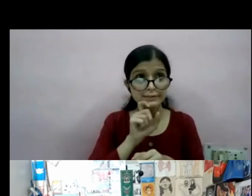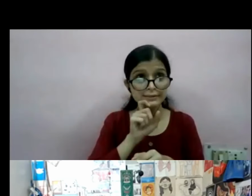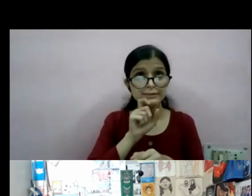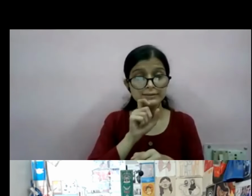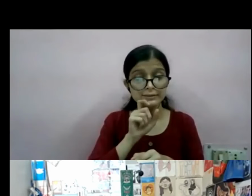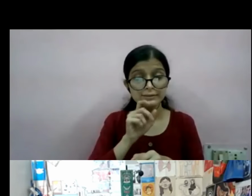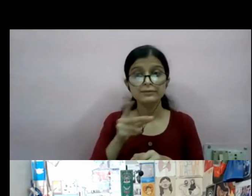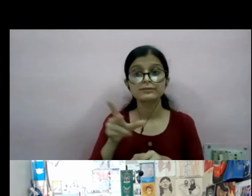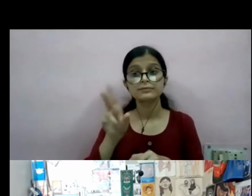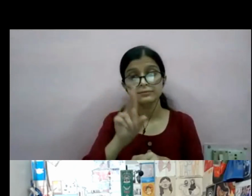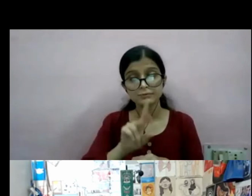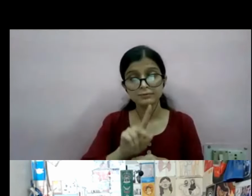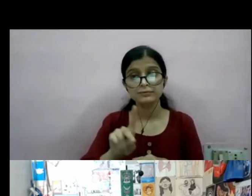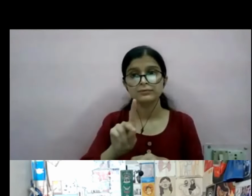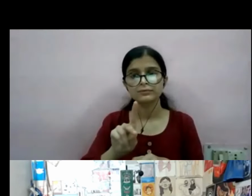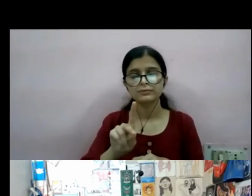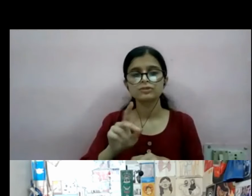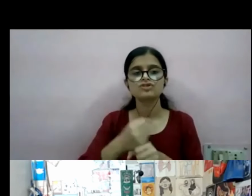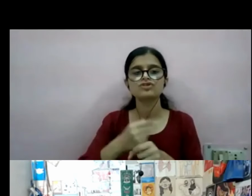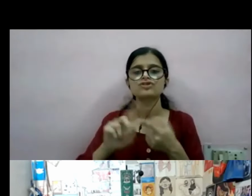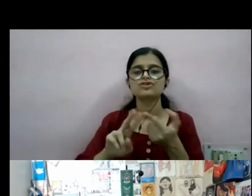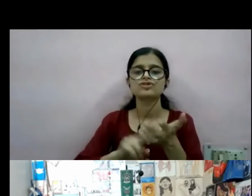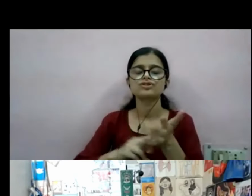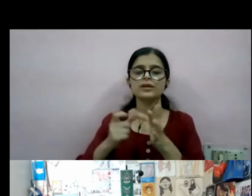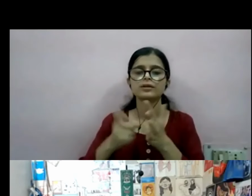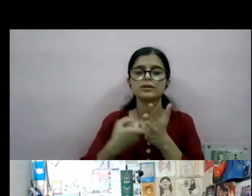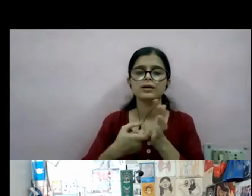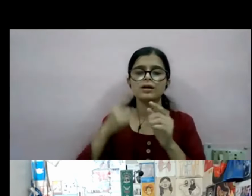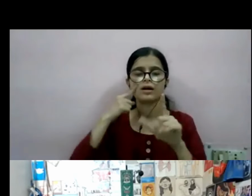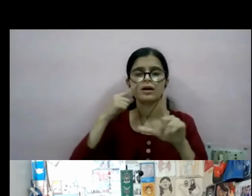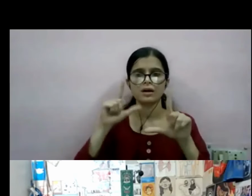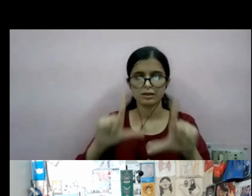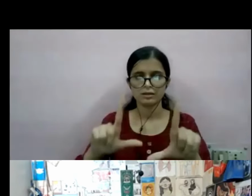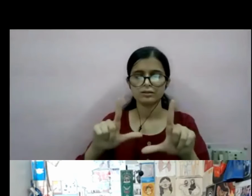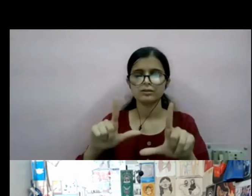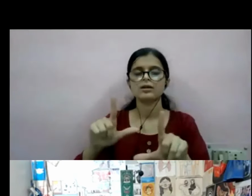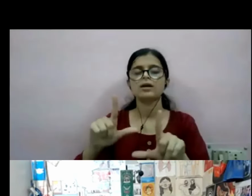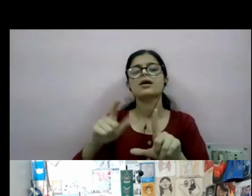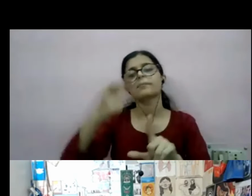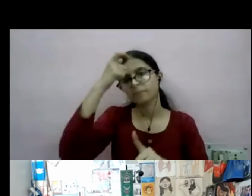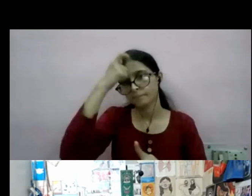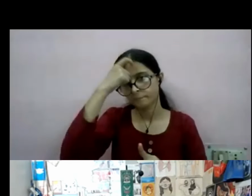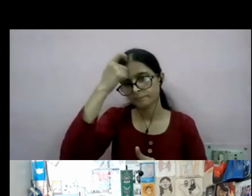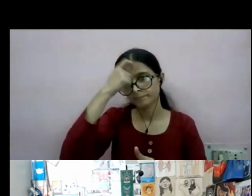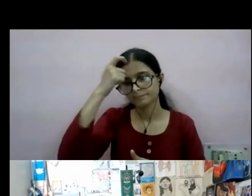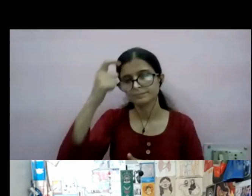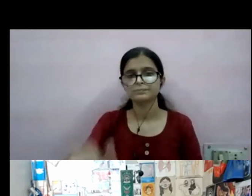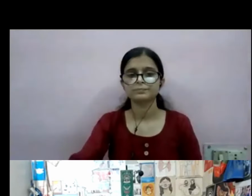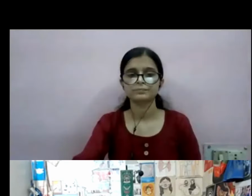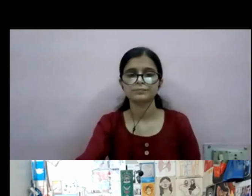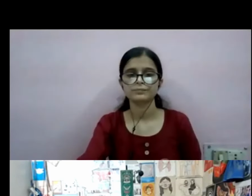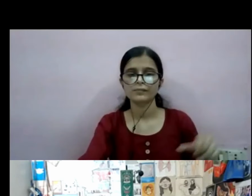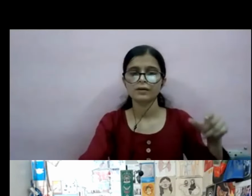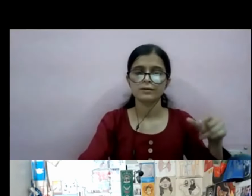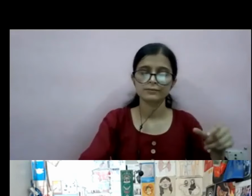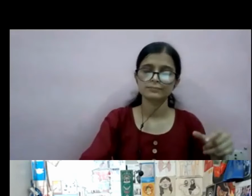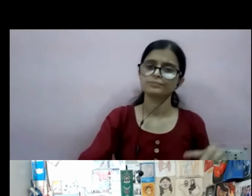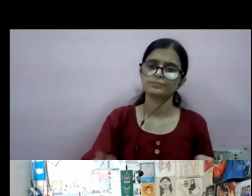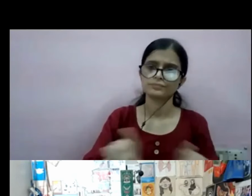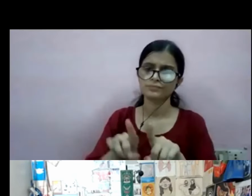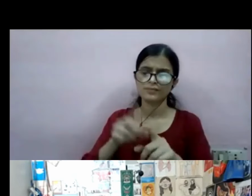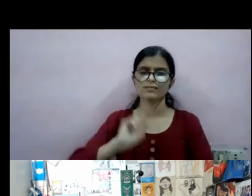is called gender identity disorder. And both disabled and trans people are stigmatized,